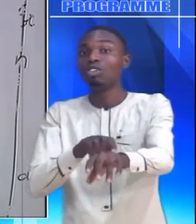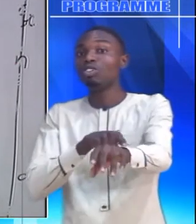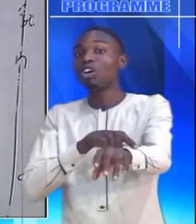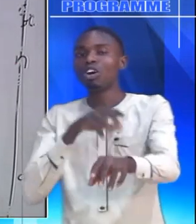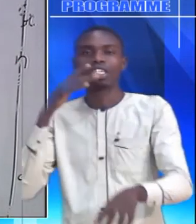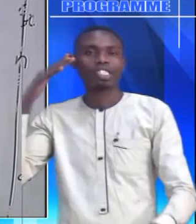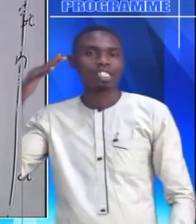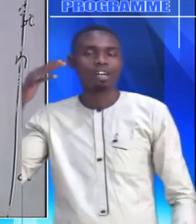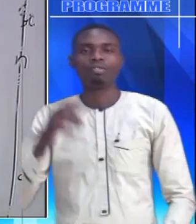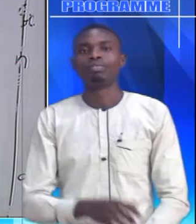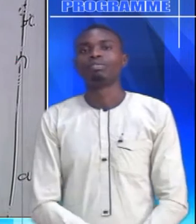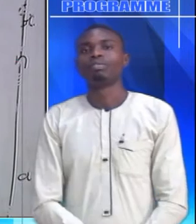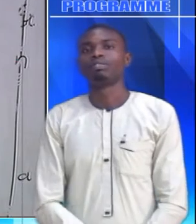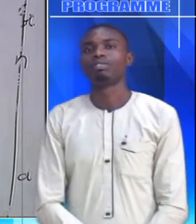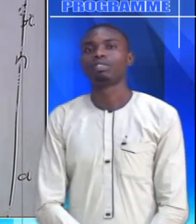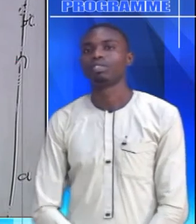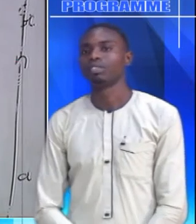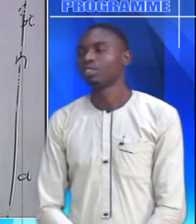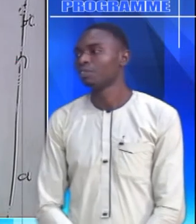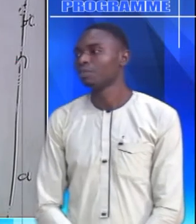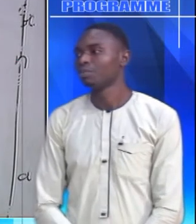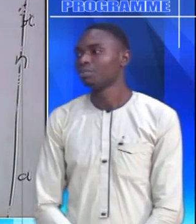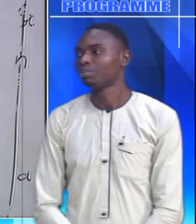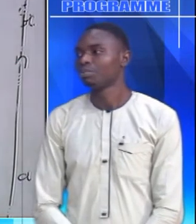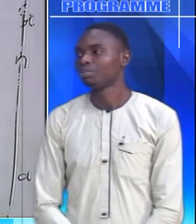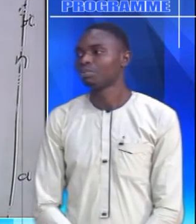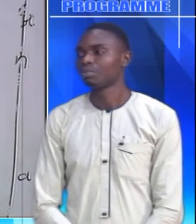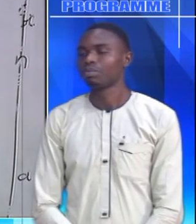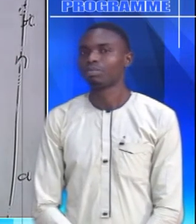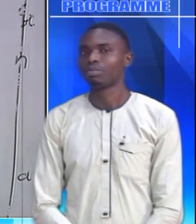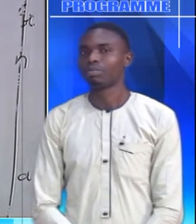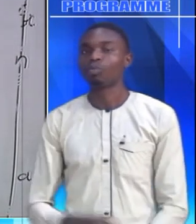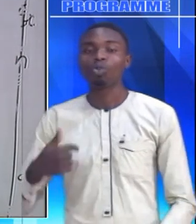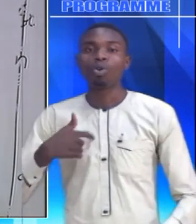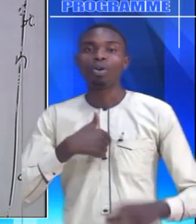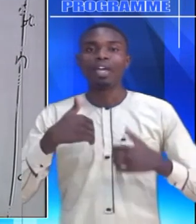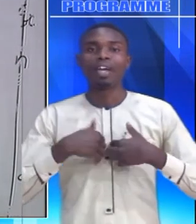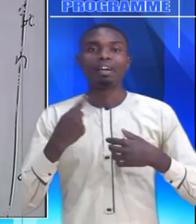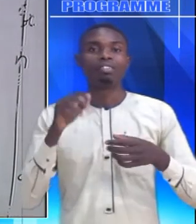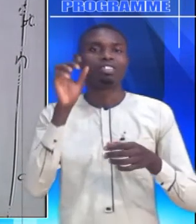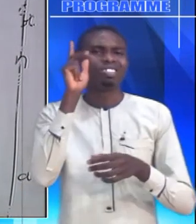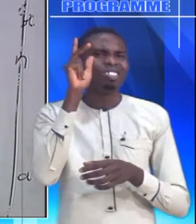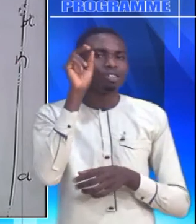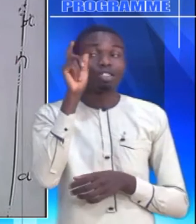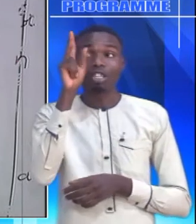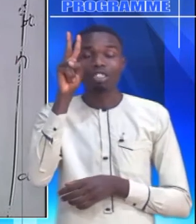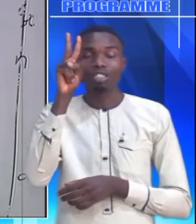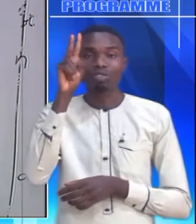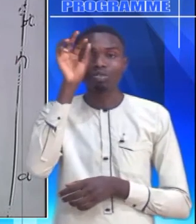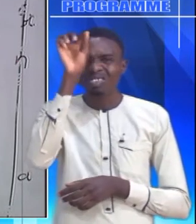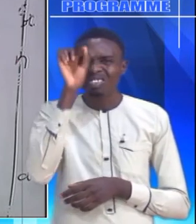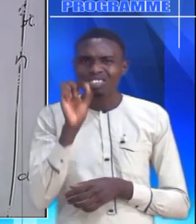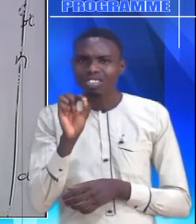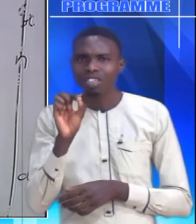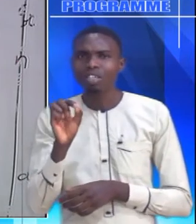R. You can see that it's a long sound. We have the 2 dots that indicate that